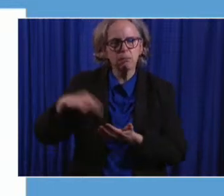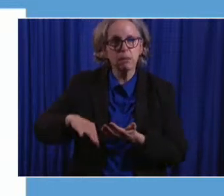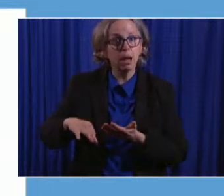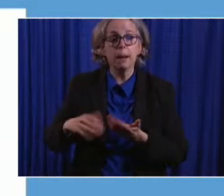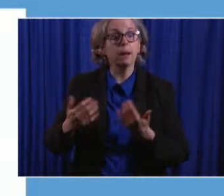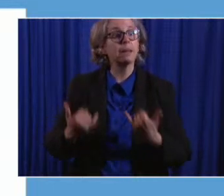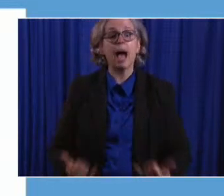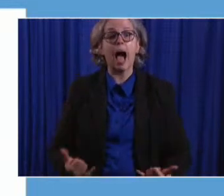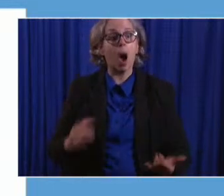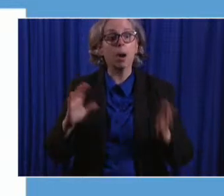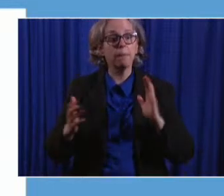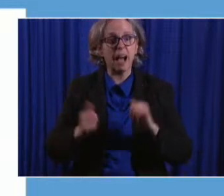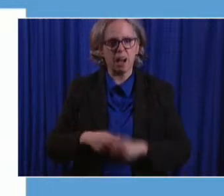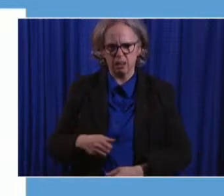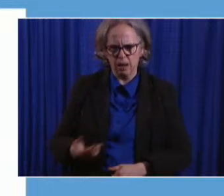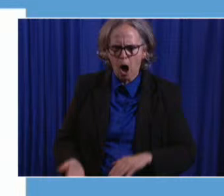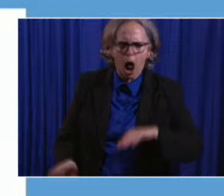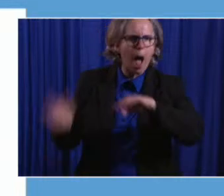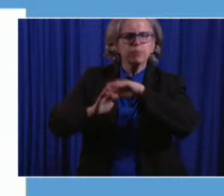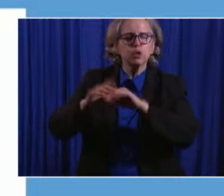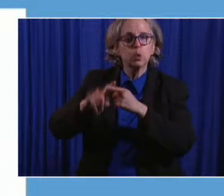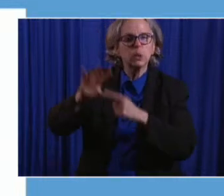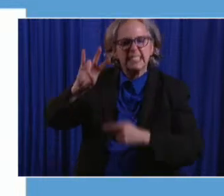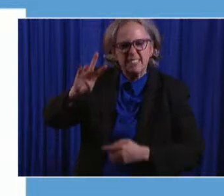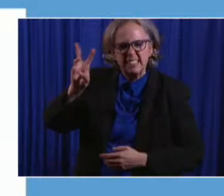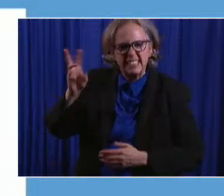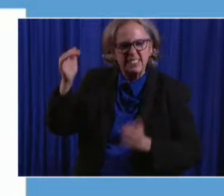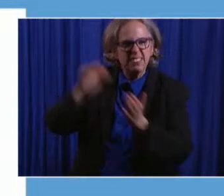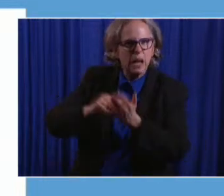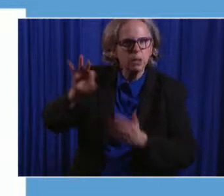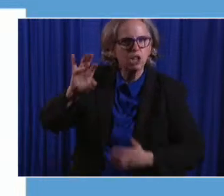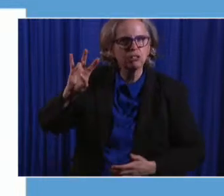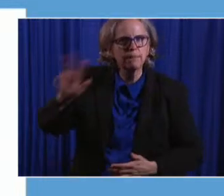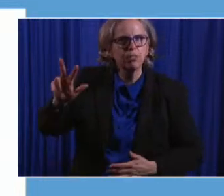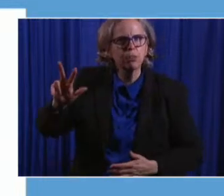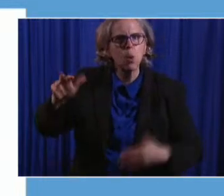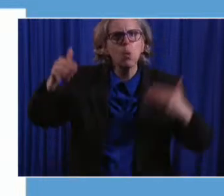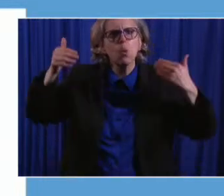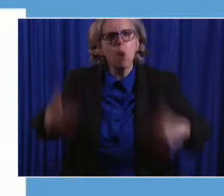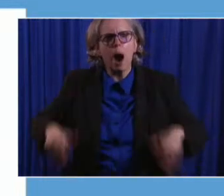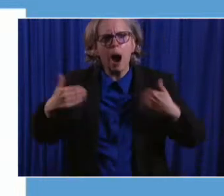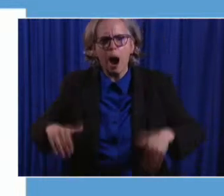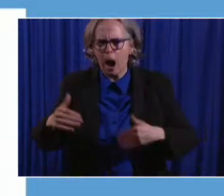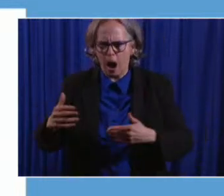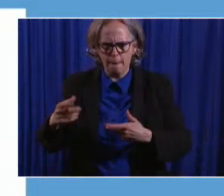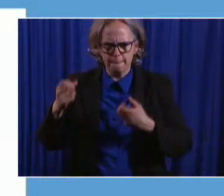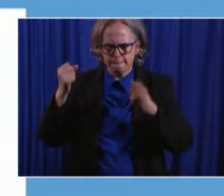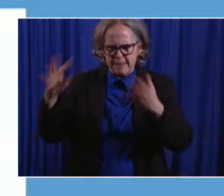76,973 students. They've earned a total in the previous year of